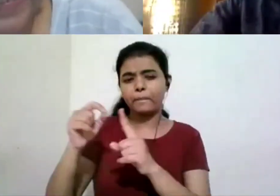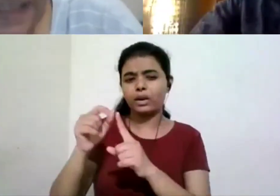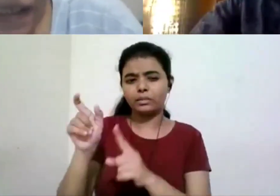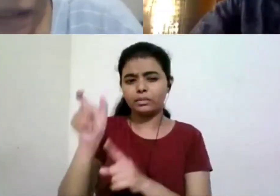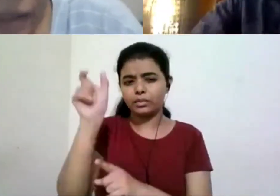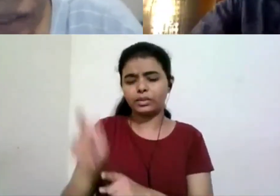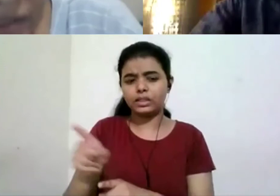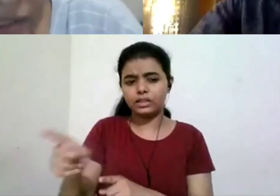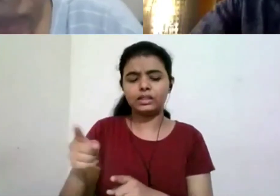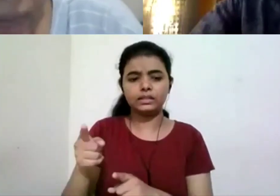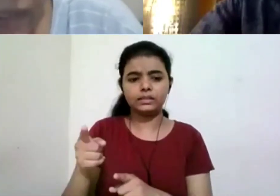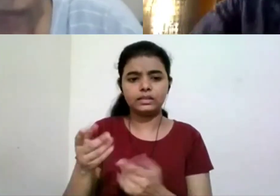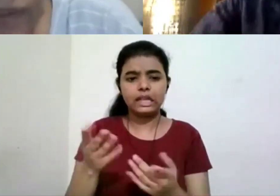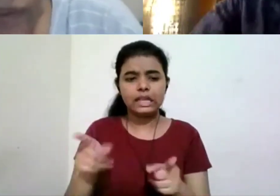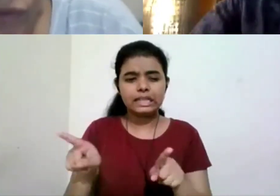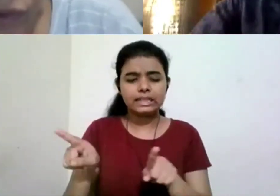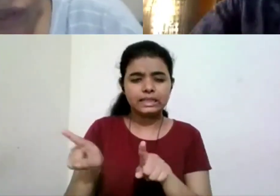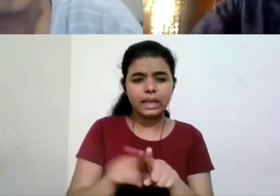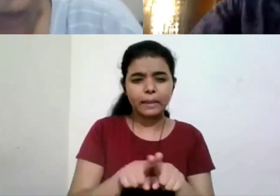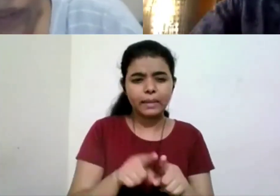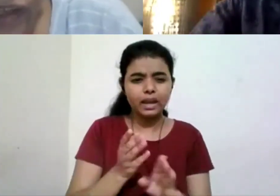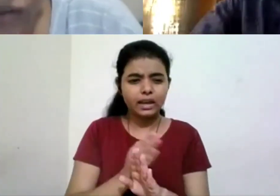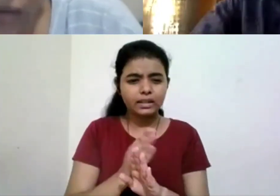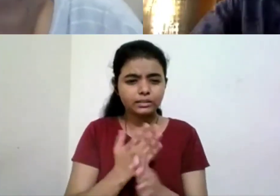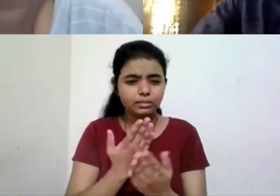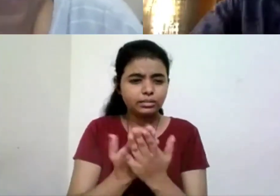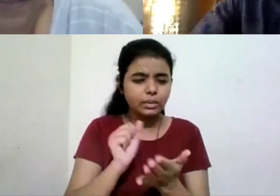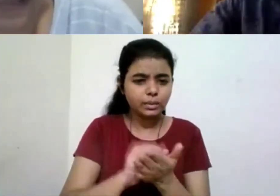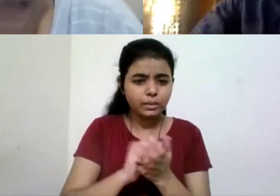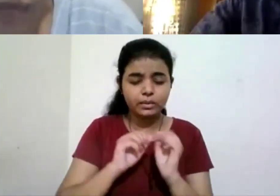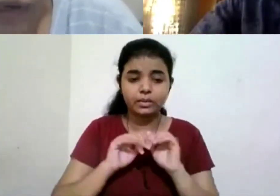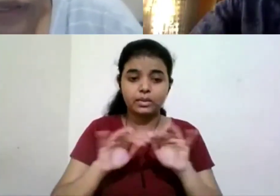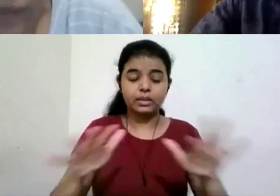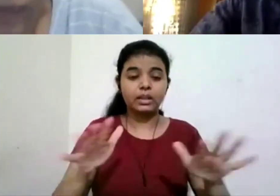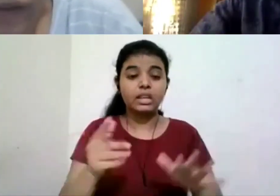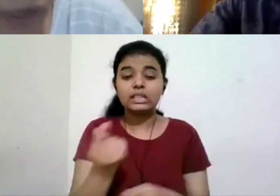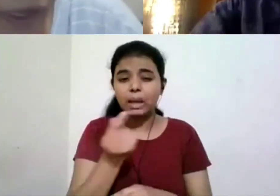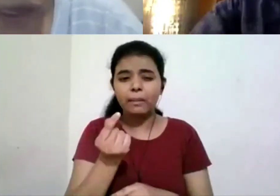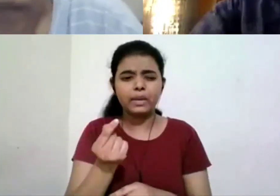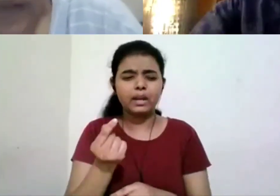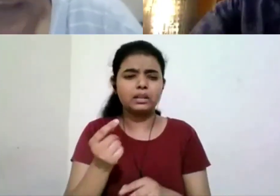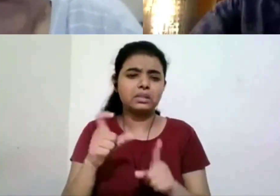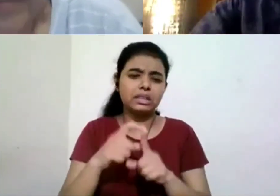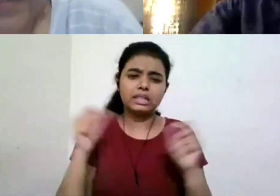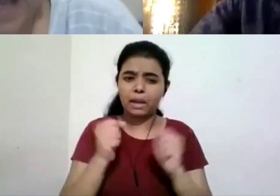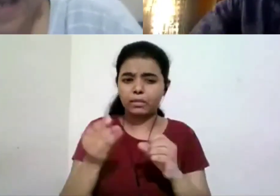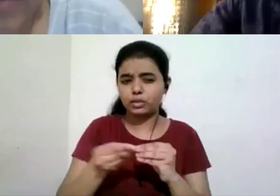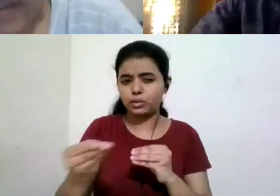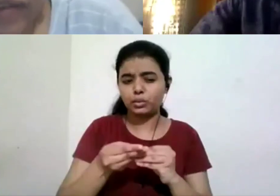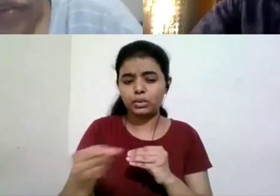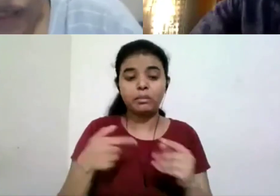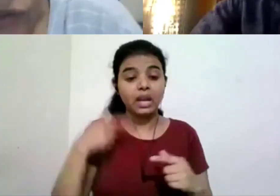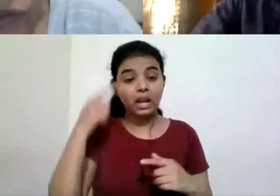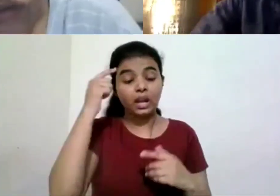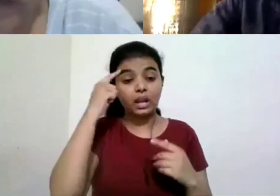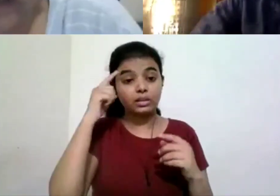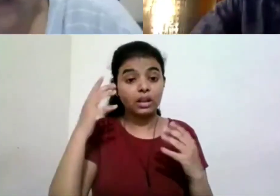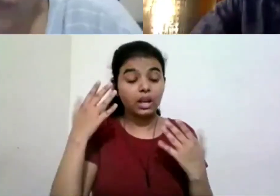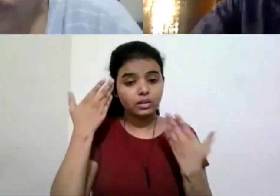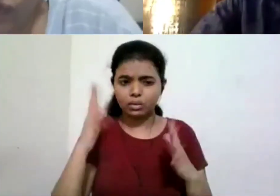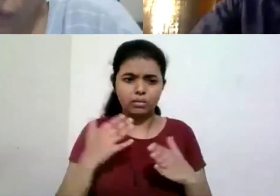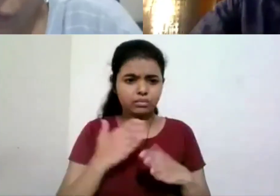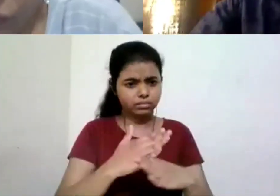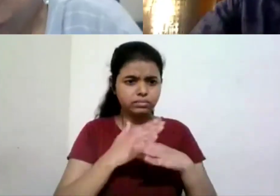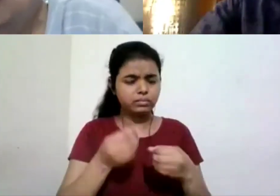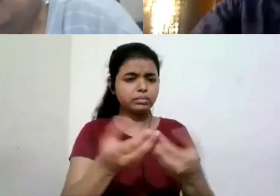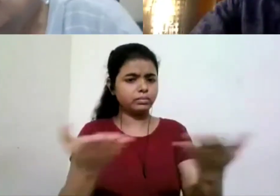which is like still just been submitted for their publication. They're saying it'll come in December, but I don't think I have any difficulty of sharing it